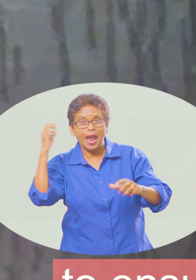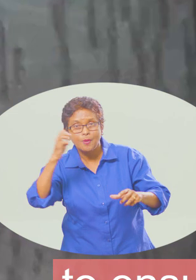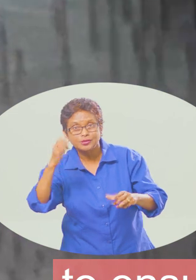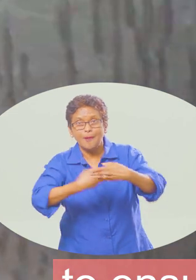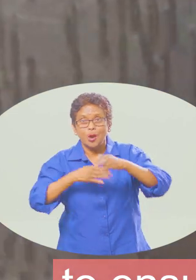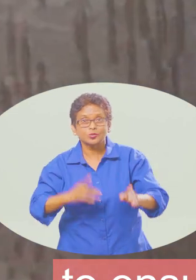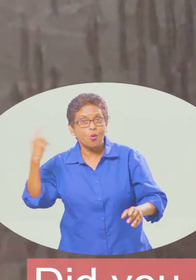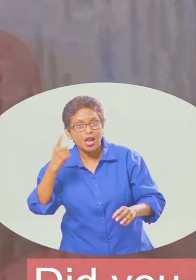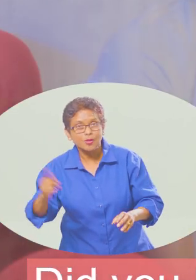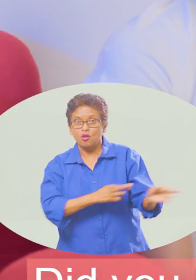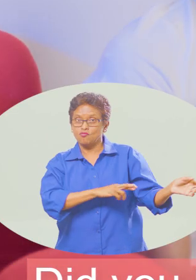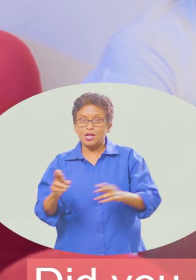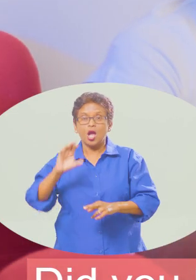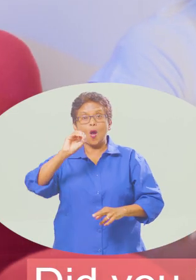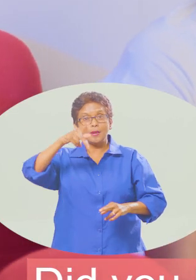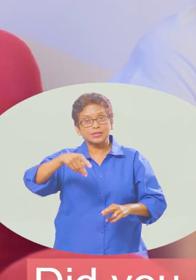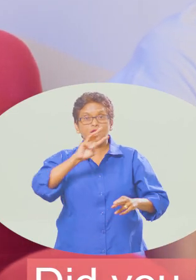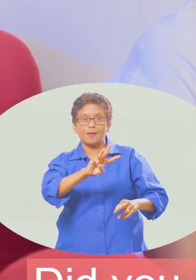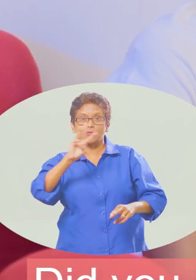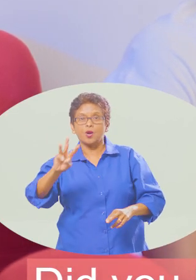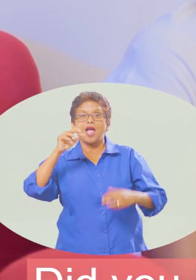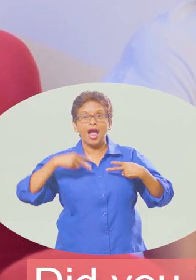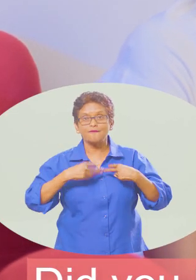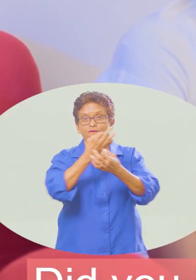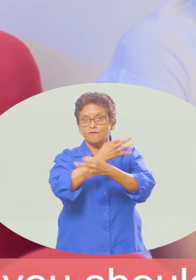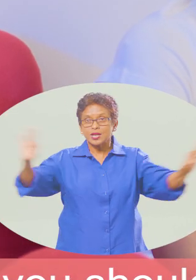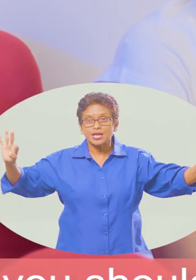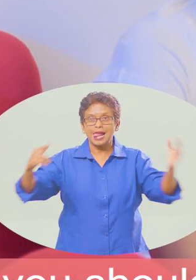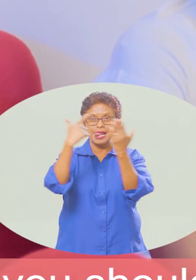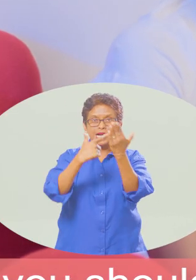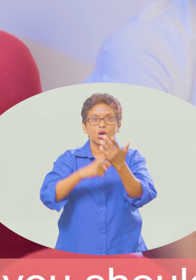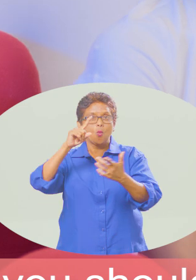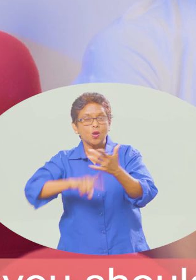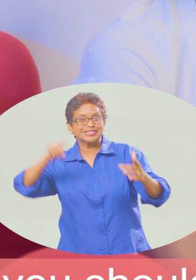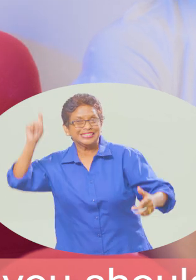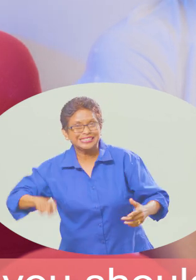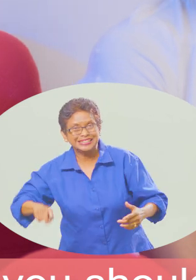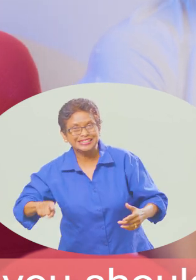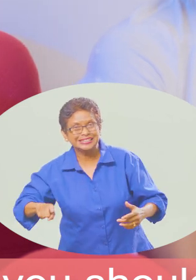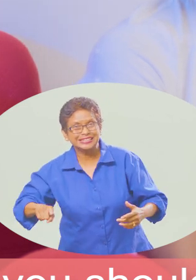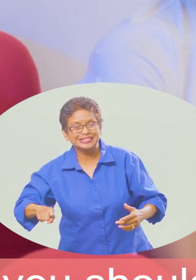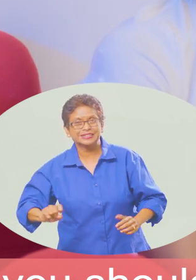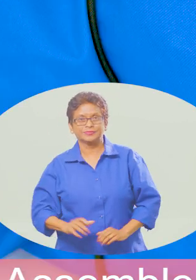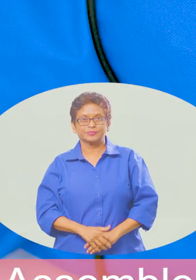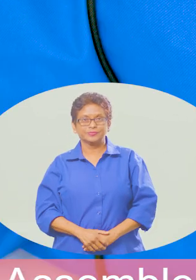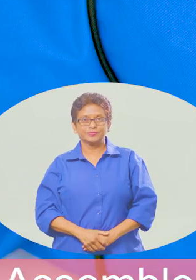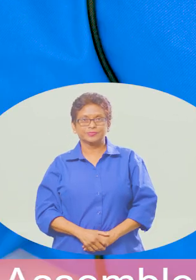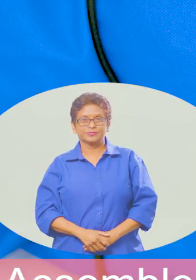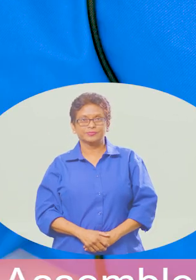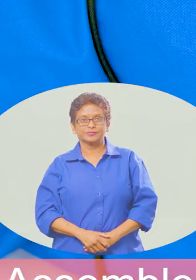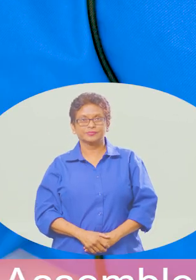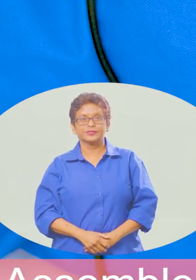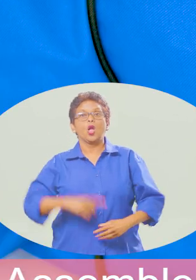is always ready. Did you know that you can get a free list of what you should have packed from the ODPM's website?